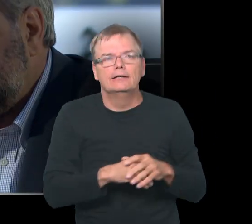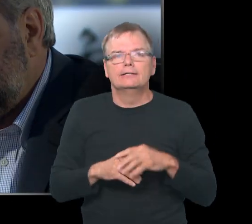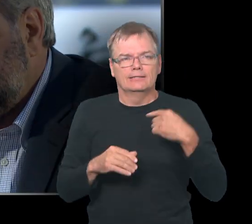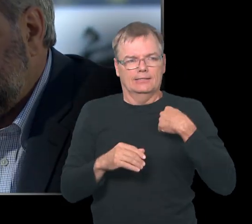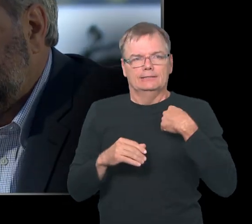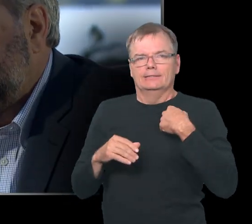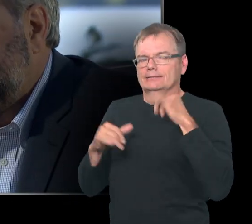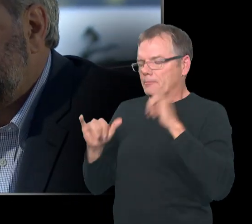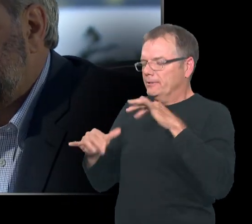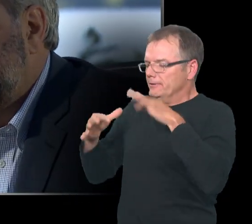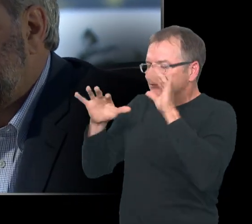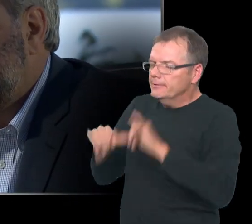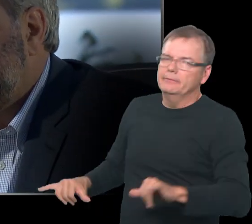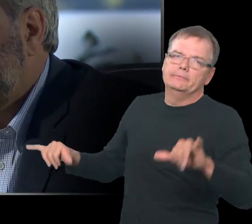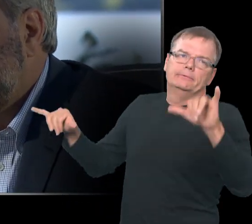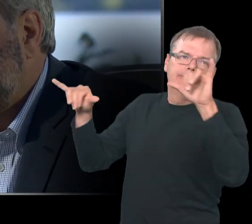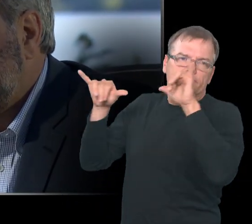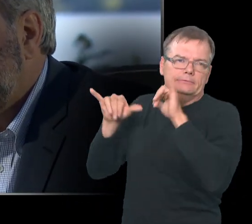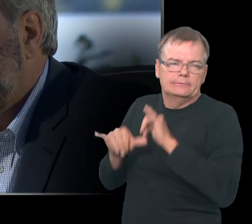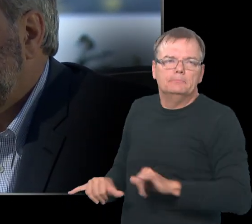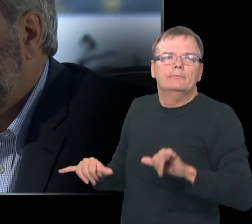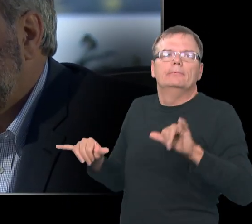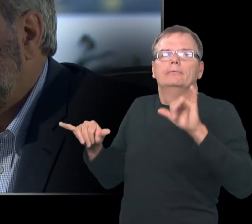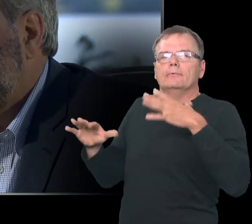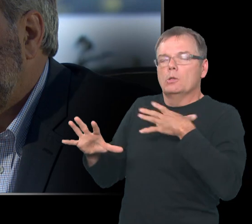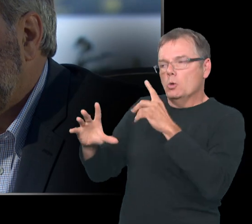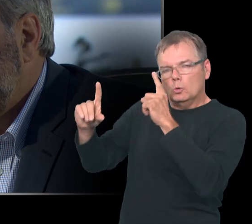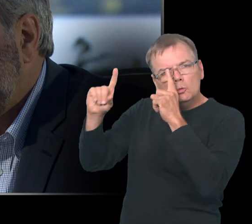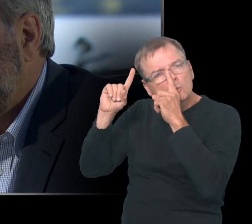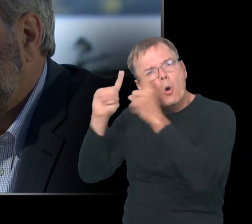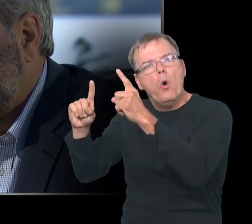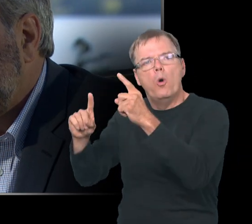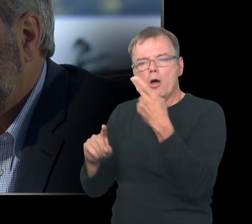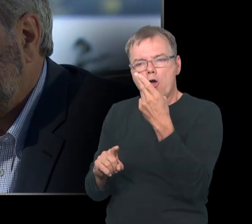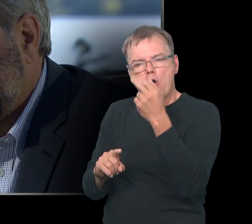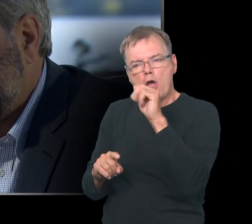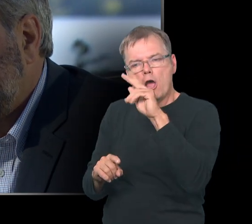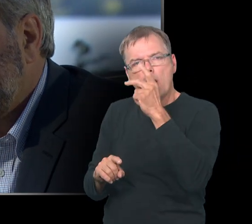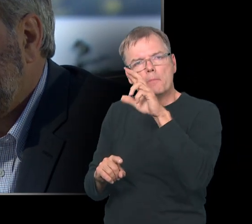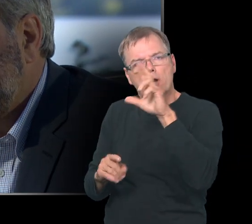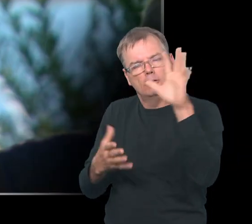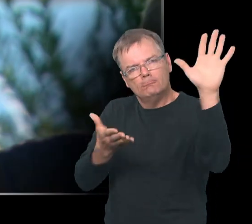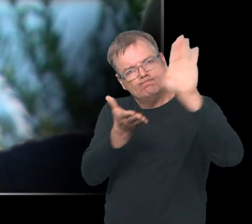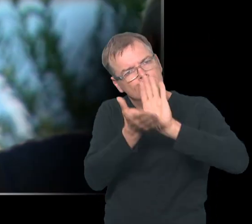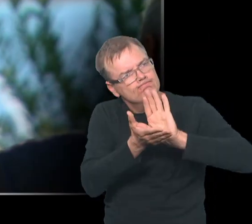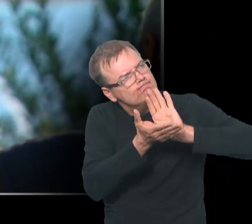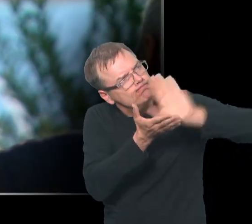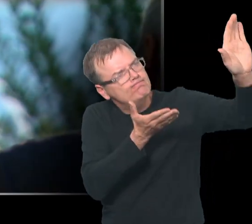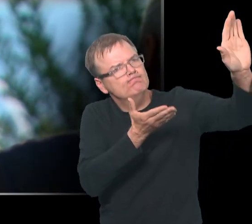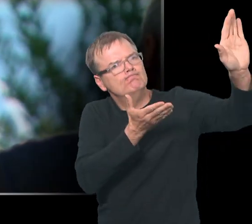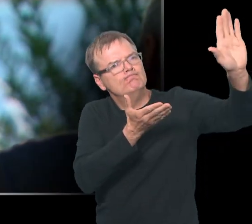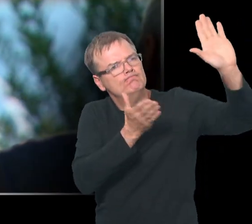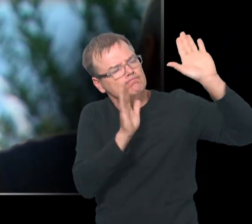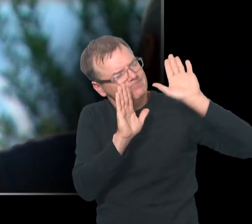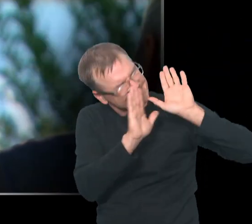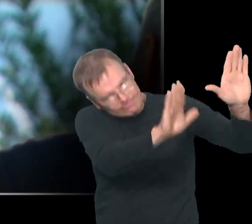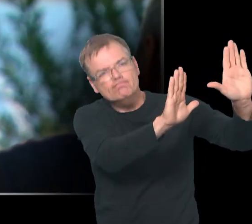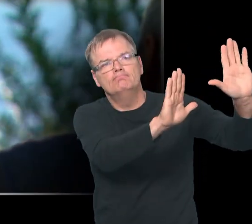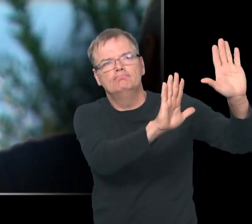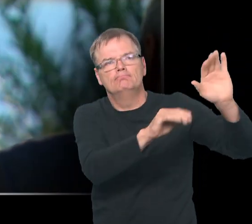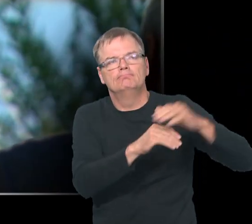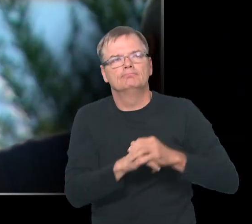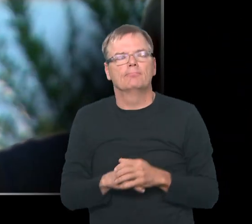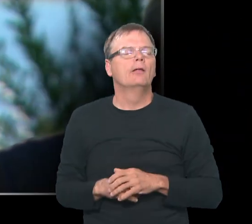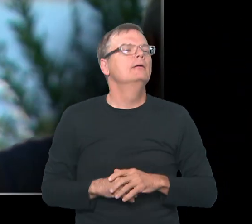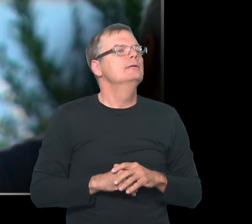I've said all along is that we were willing to work to make sure that we replace Stephen Harper's Conservatives. Can you describe to me